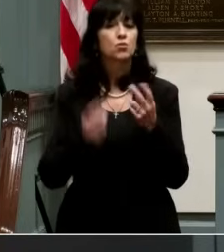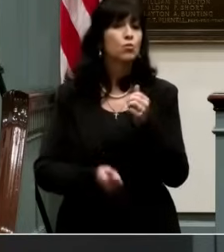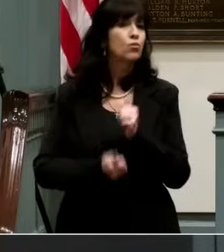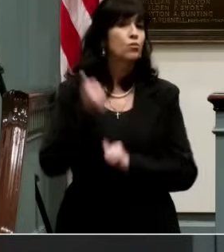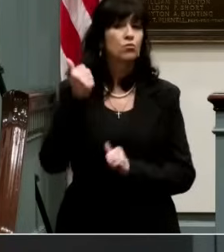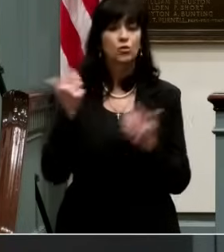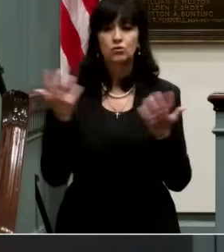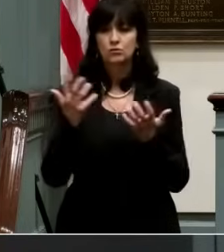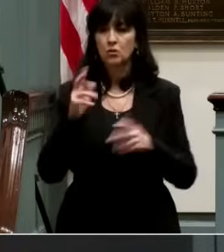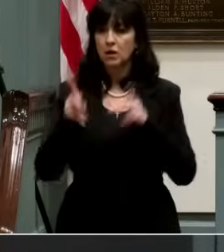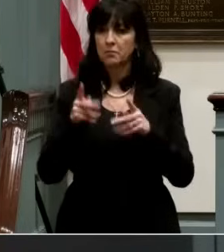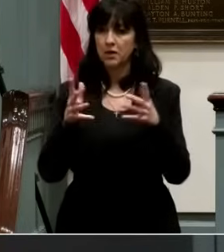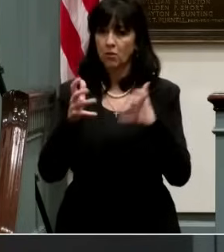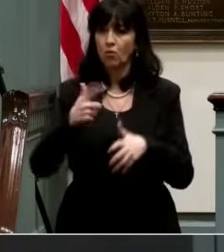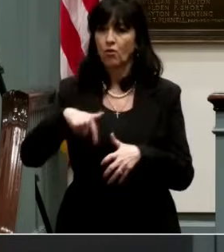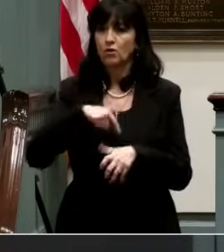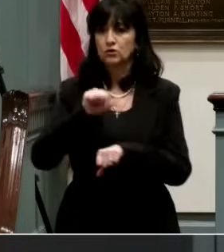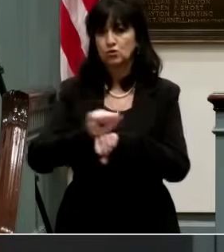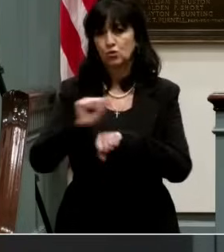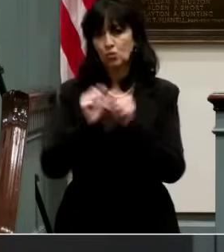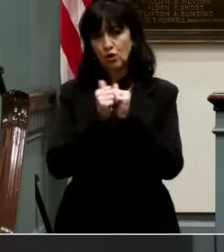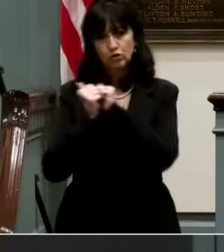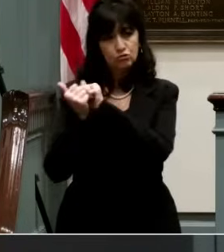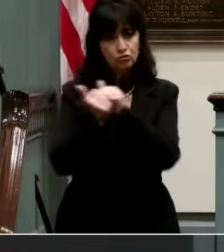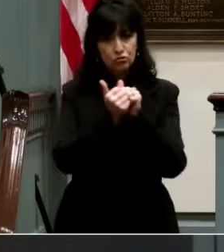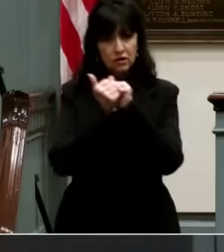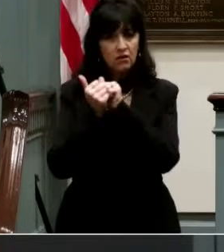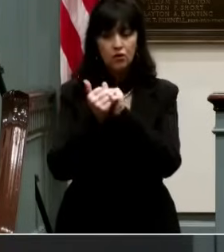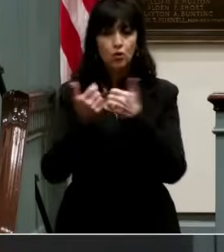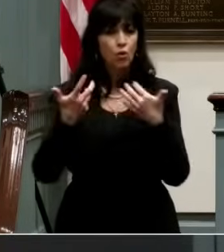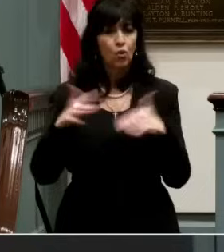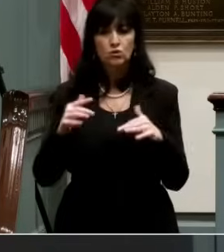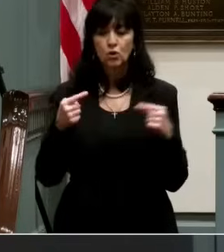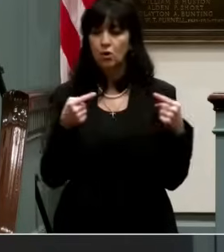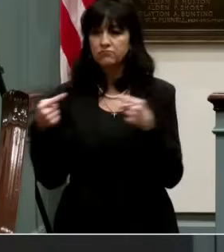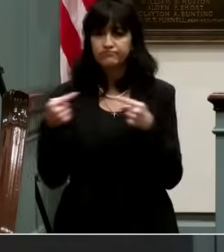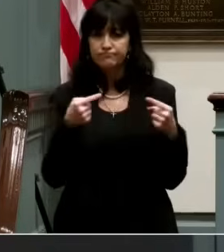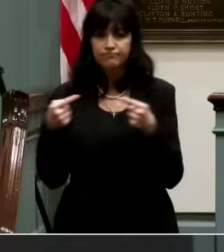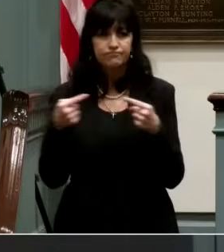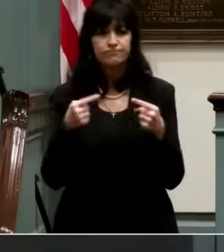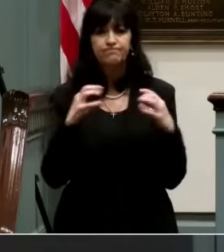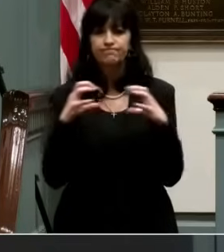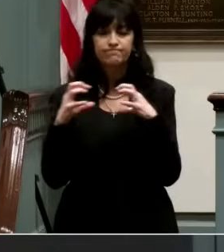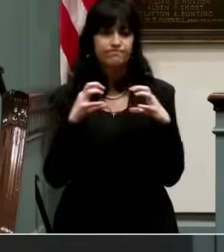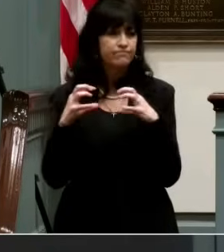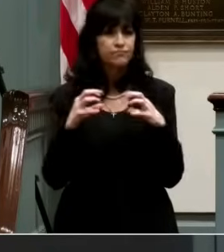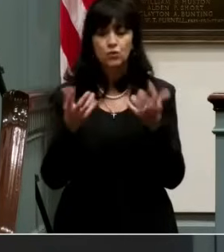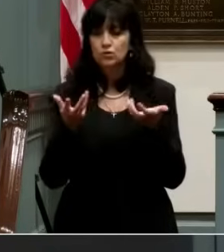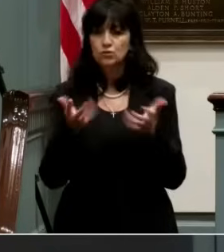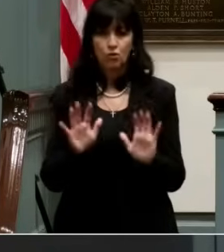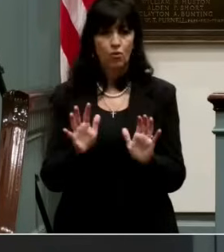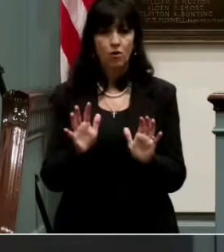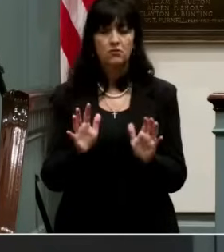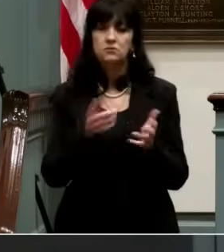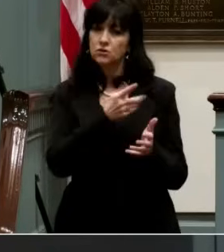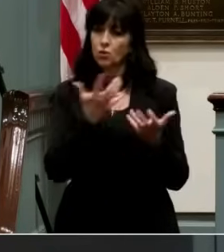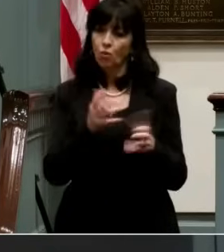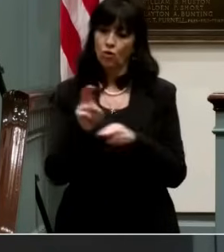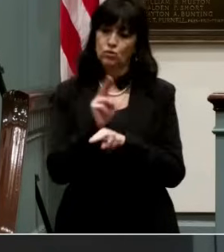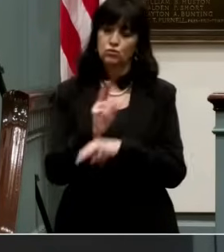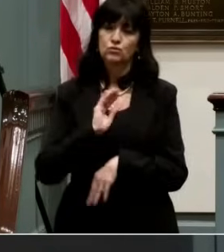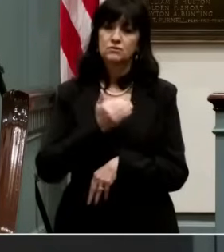to focus on the work, not political infighting or distractions. They want us to put their taxpayer dollars to use